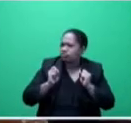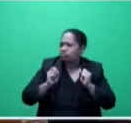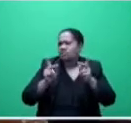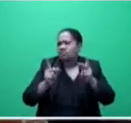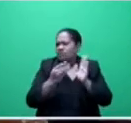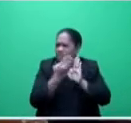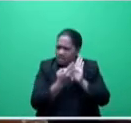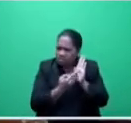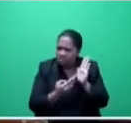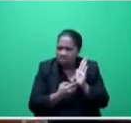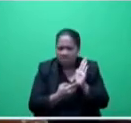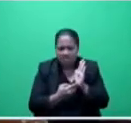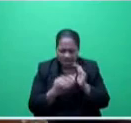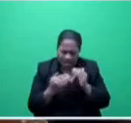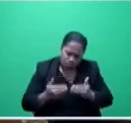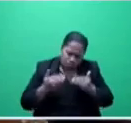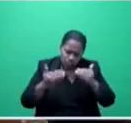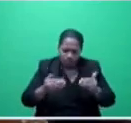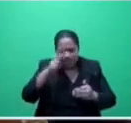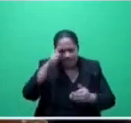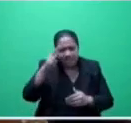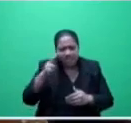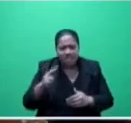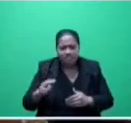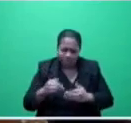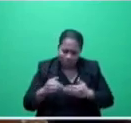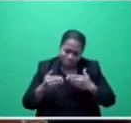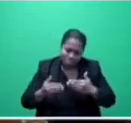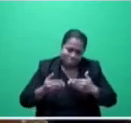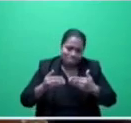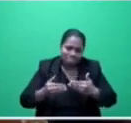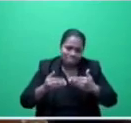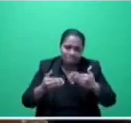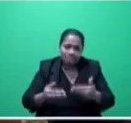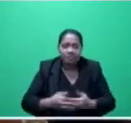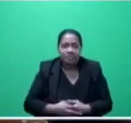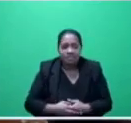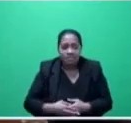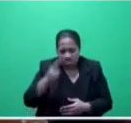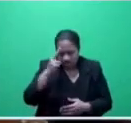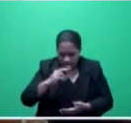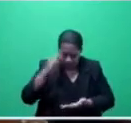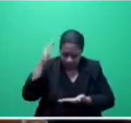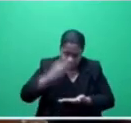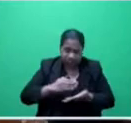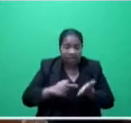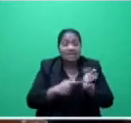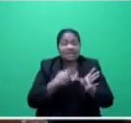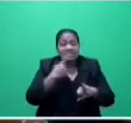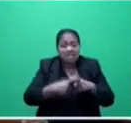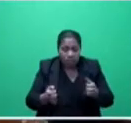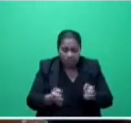towards moving the nation in the correct direction. Mr. Speaker, reduction of taxes on many items will